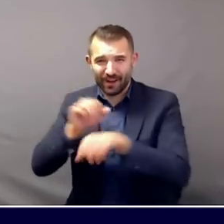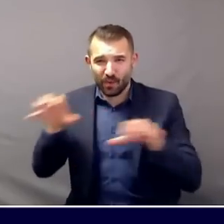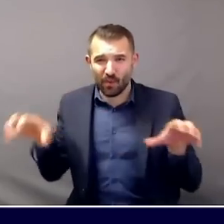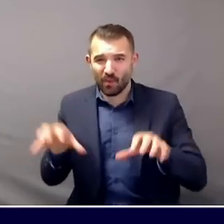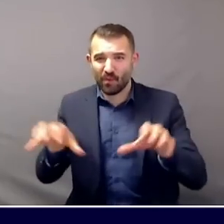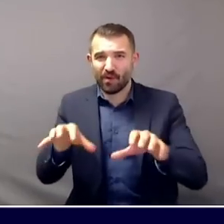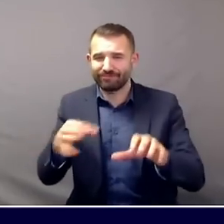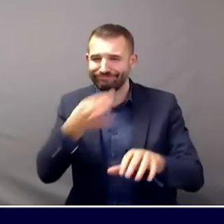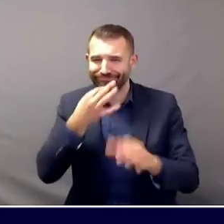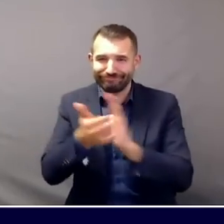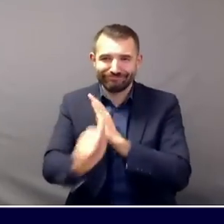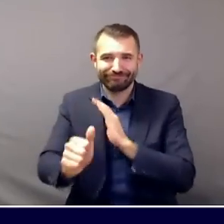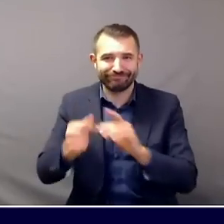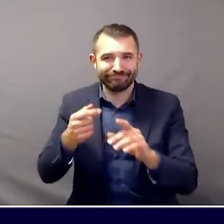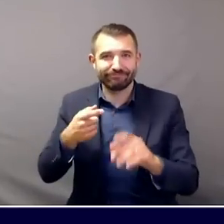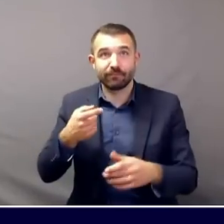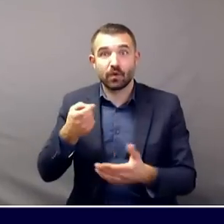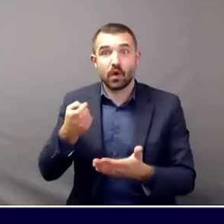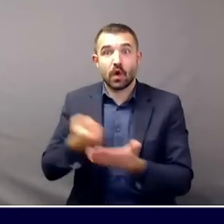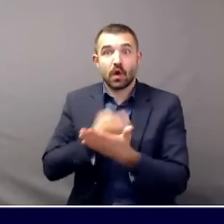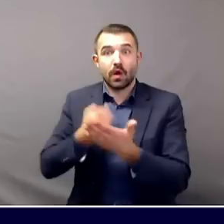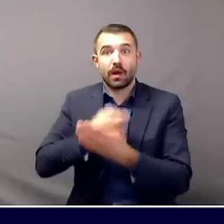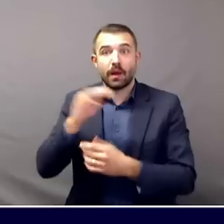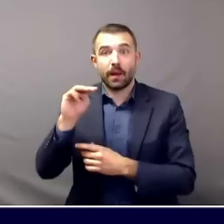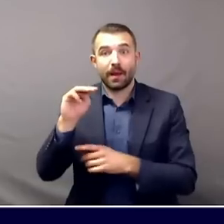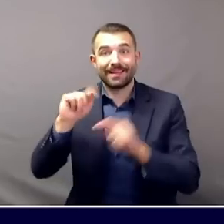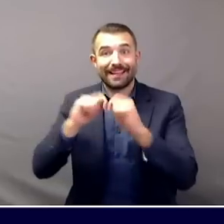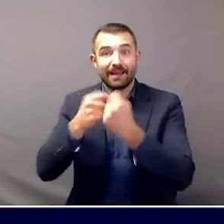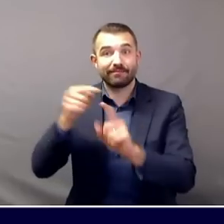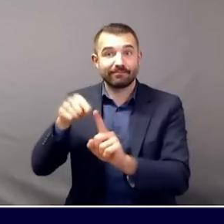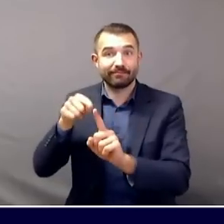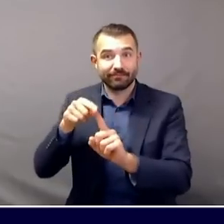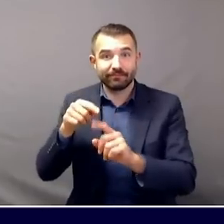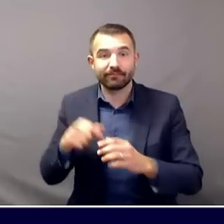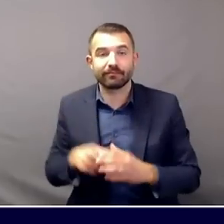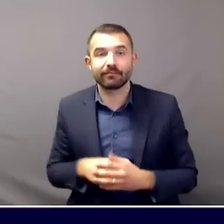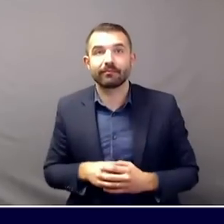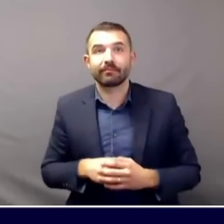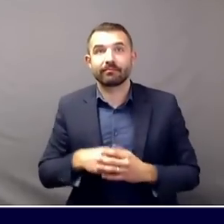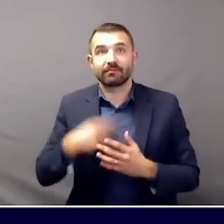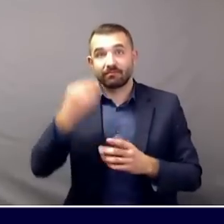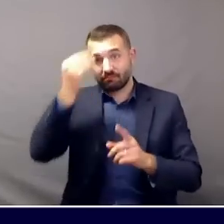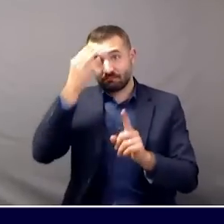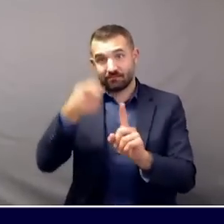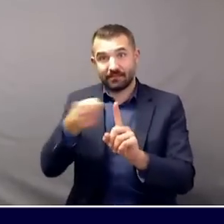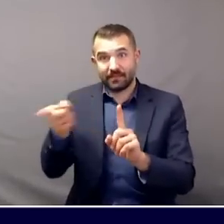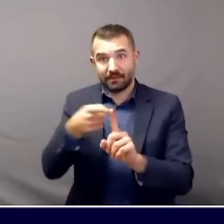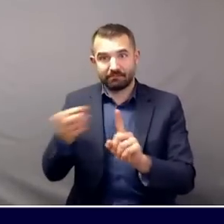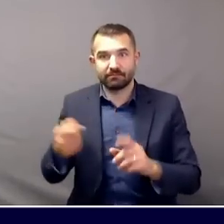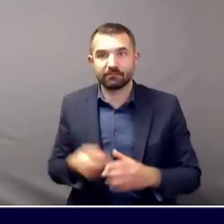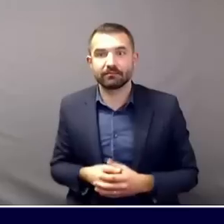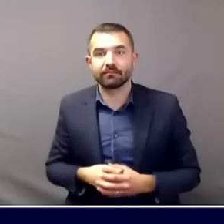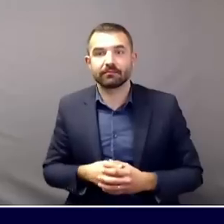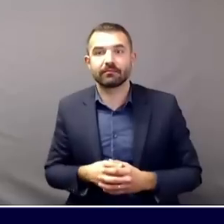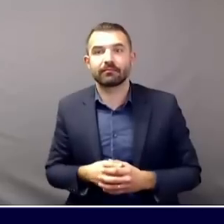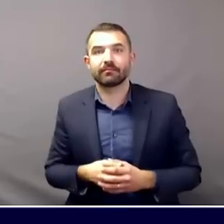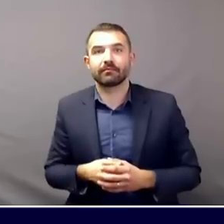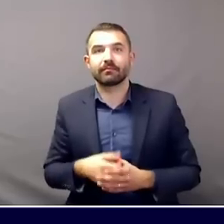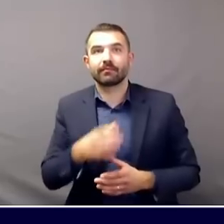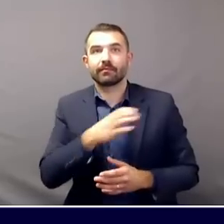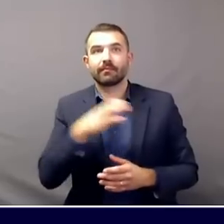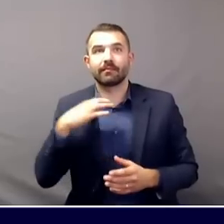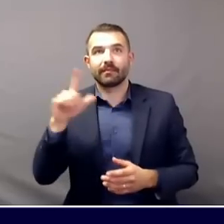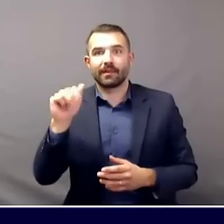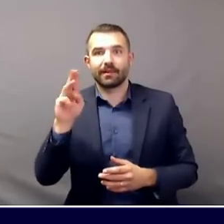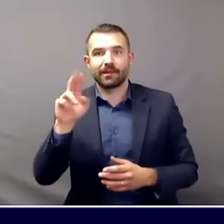I'll let the others answer. I'll begin. I am a longtime Maine Mariners fan, so like many